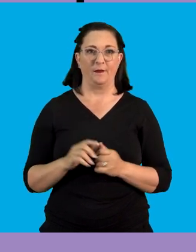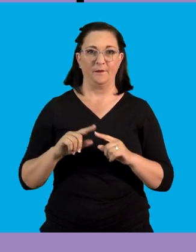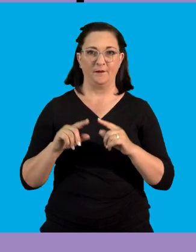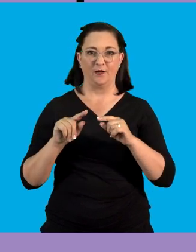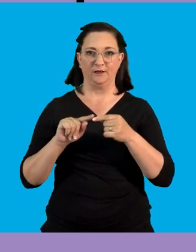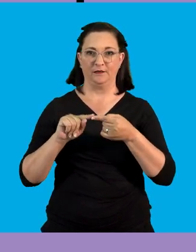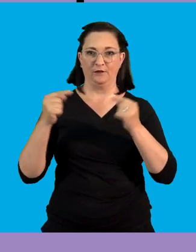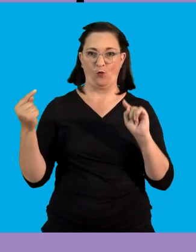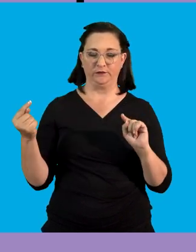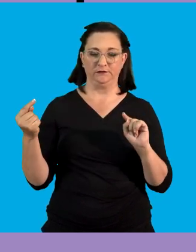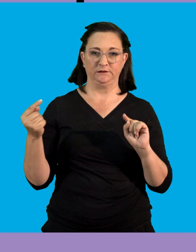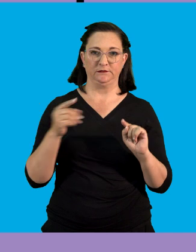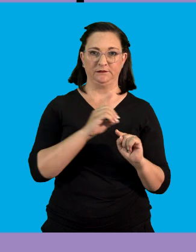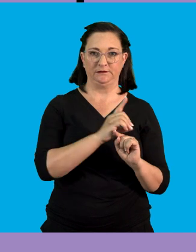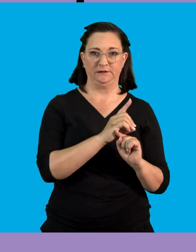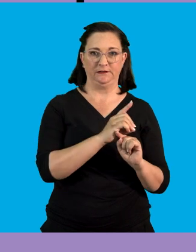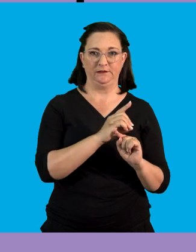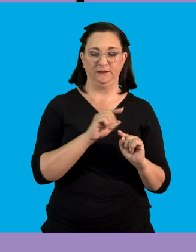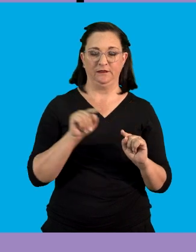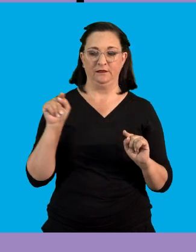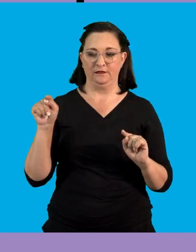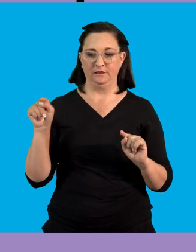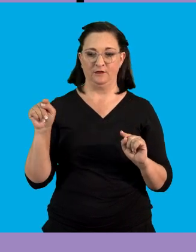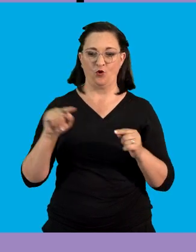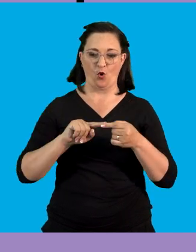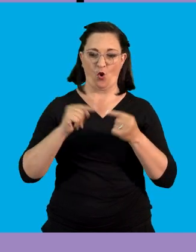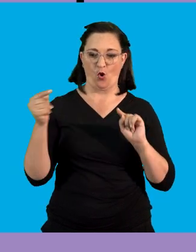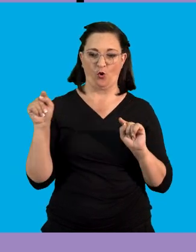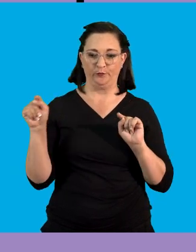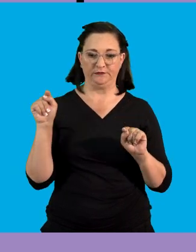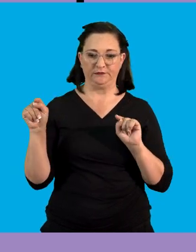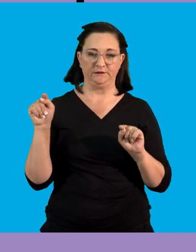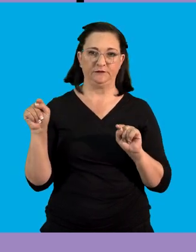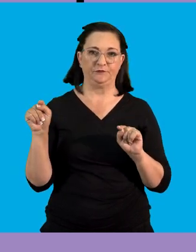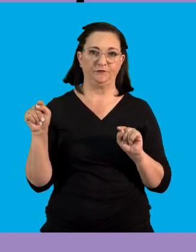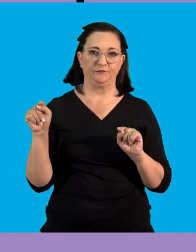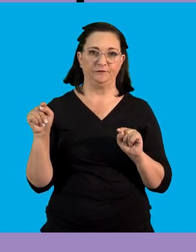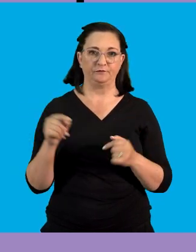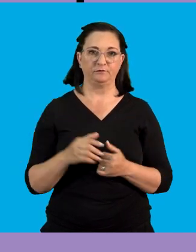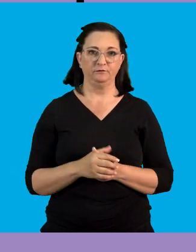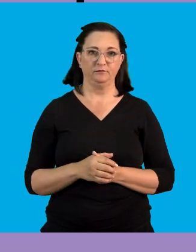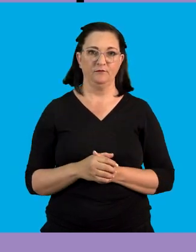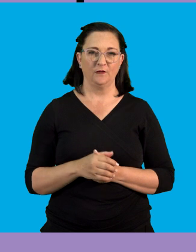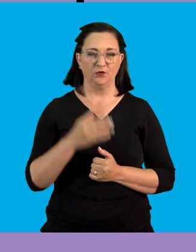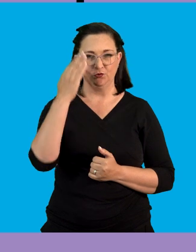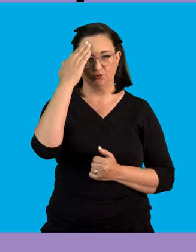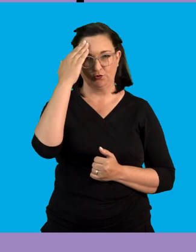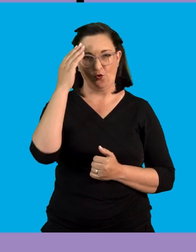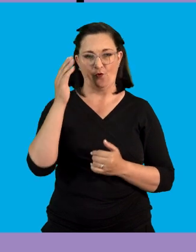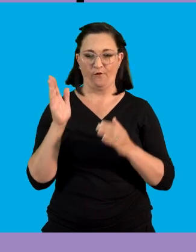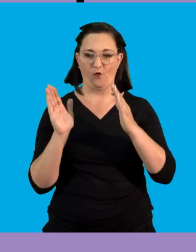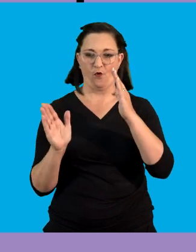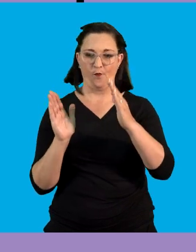B is opposite angle D. That's where angle B is, and that is opposite angle D. So what we know